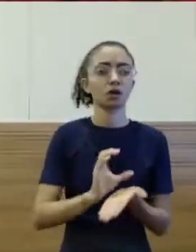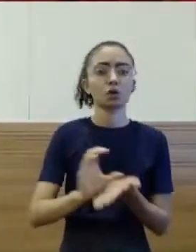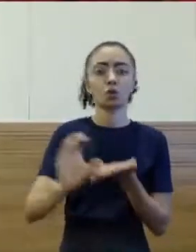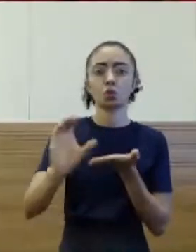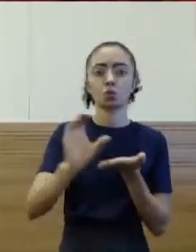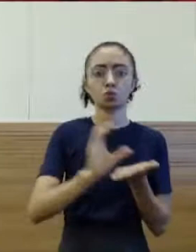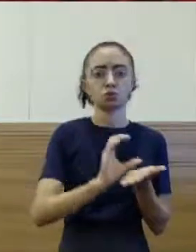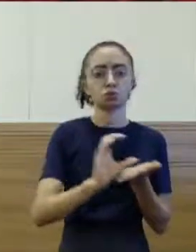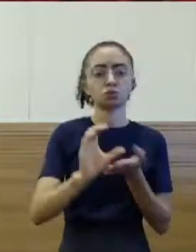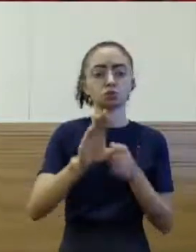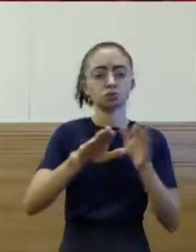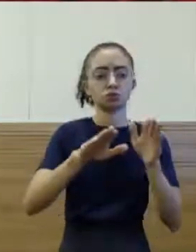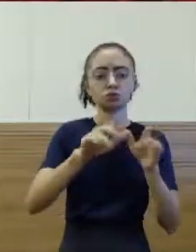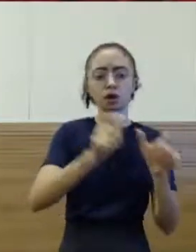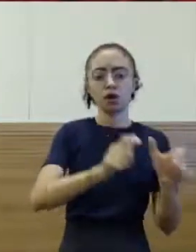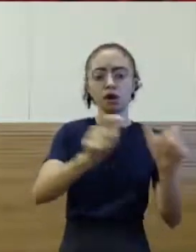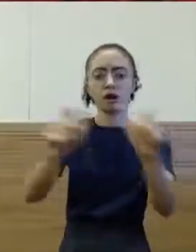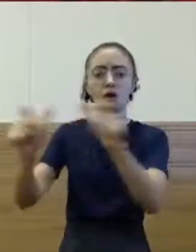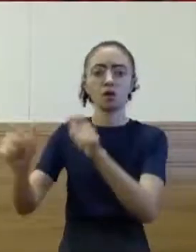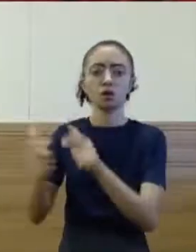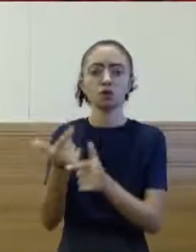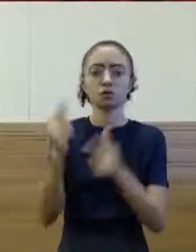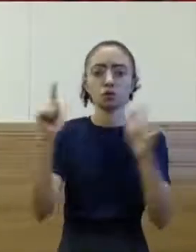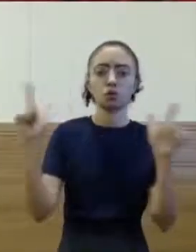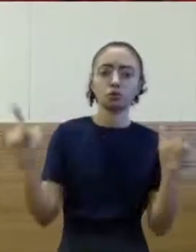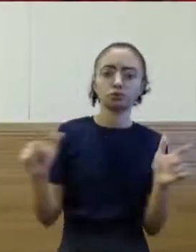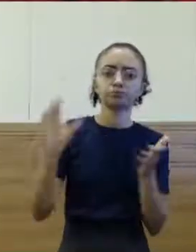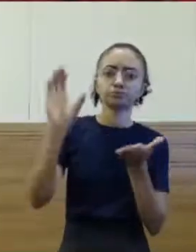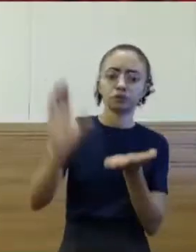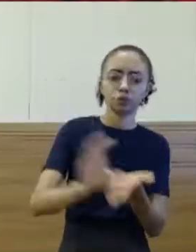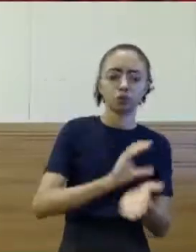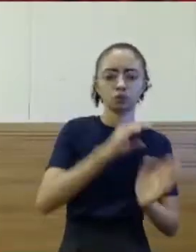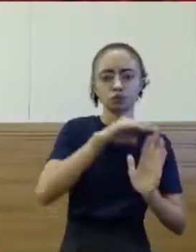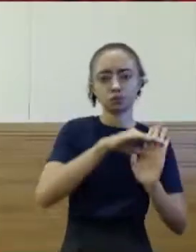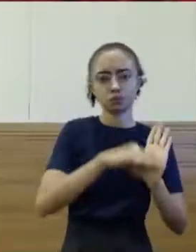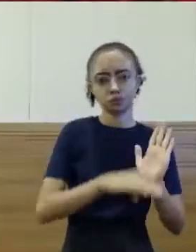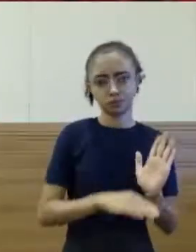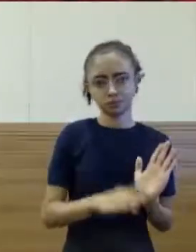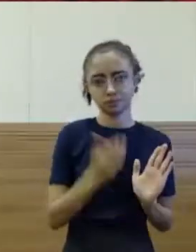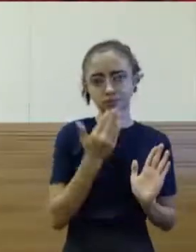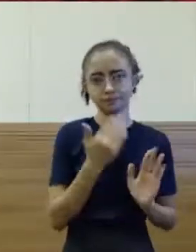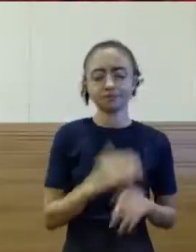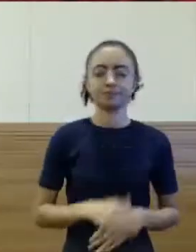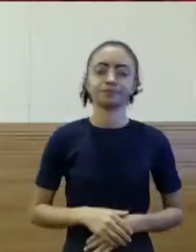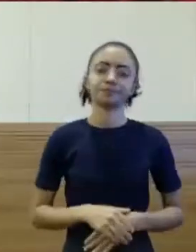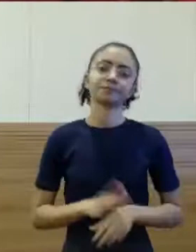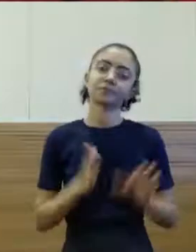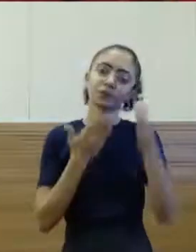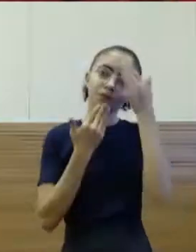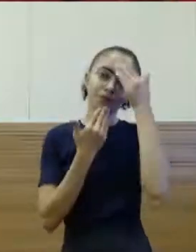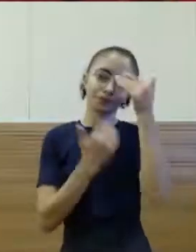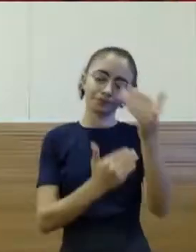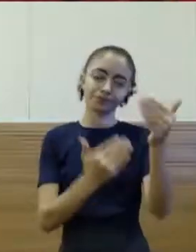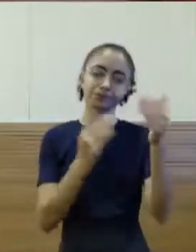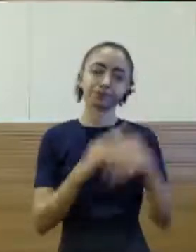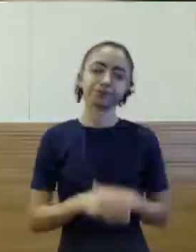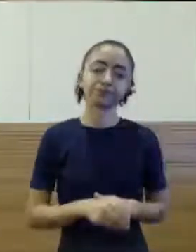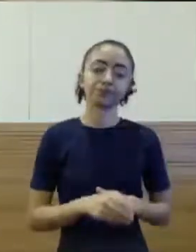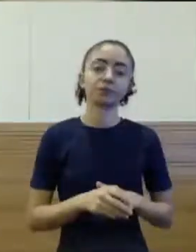other sectors. That's what I wanted to add. Thank you very much for your question. Really, thank you,